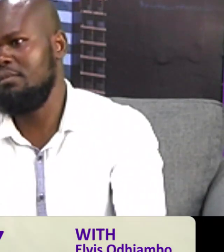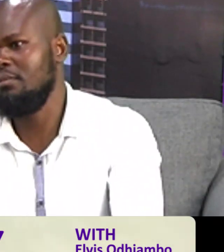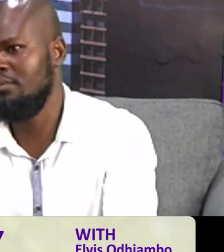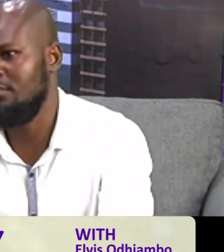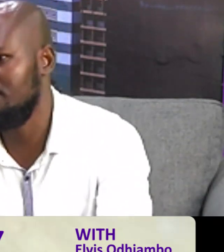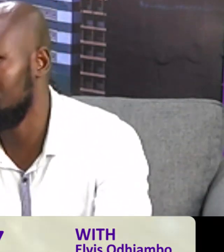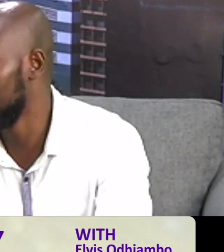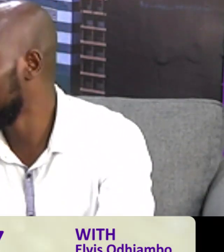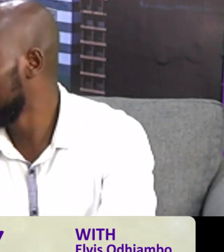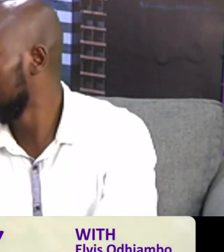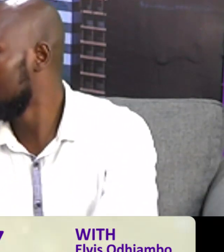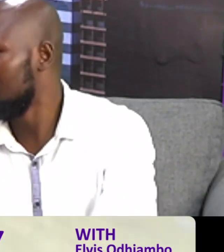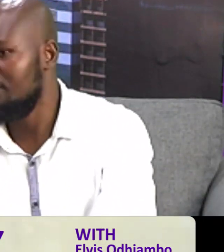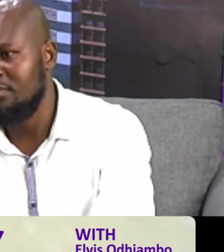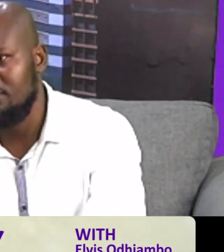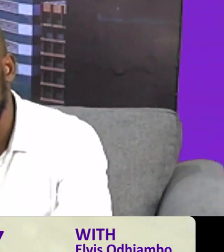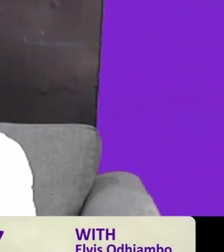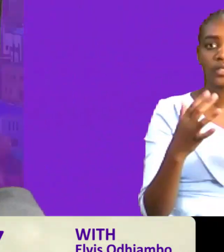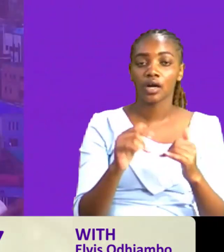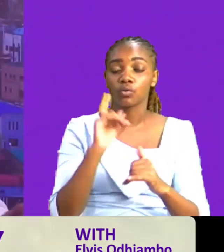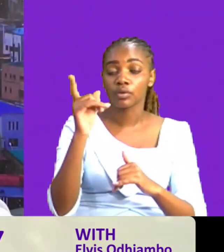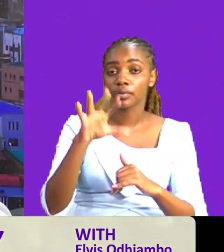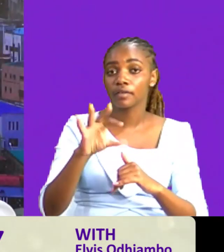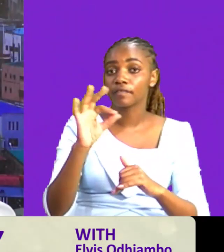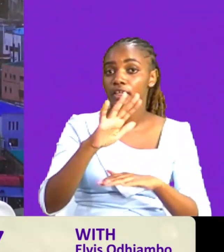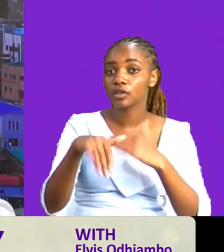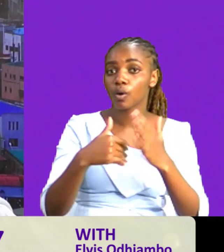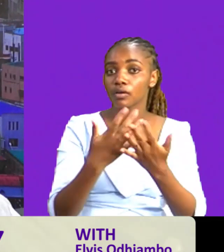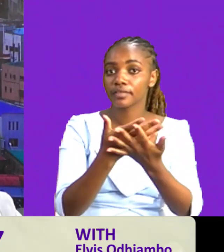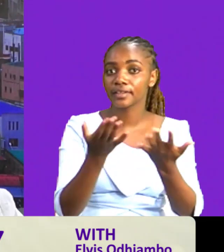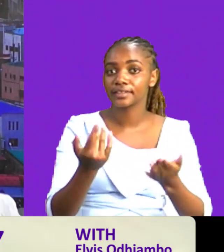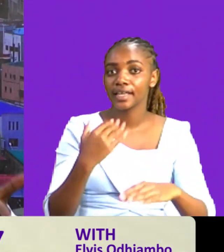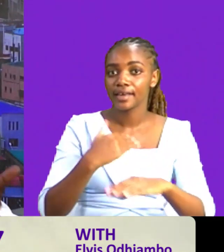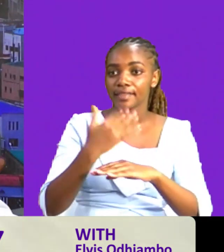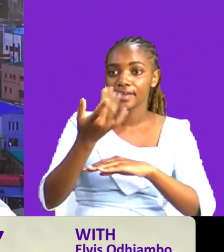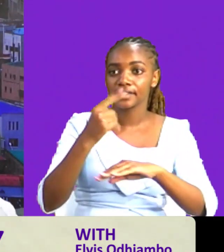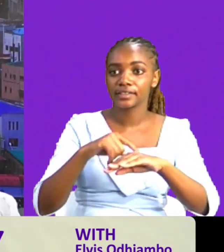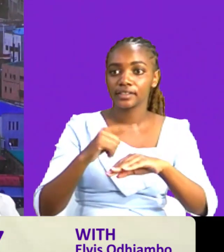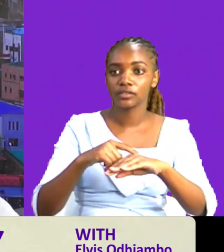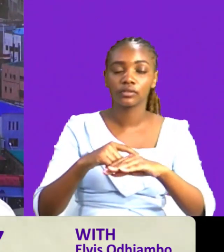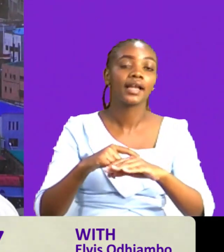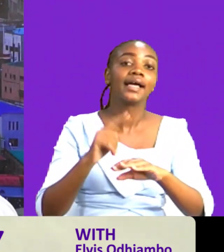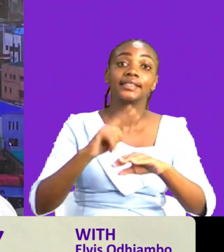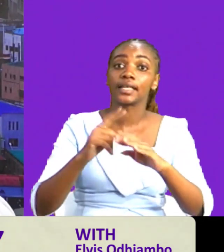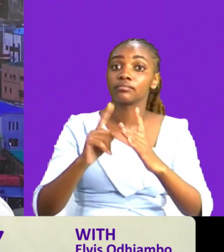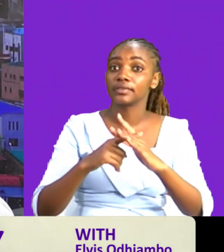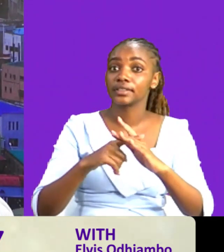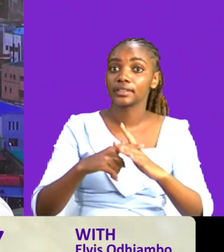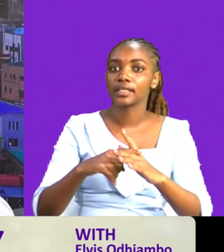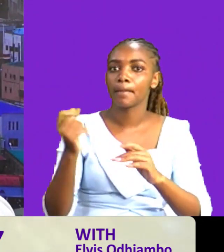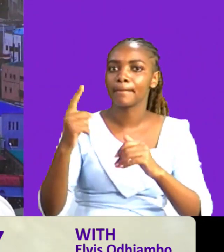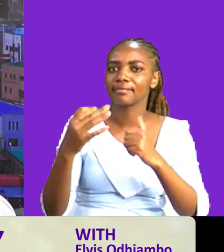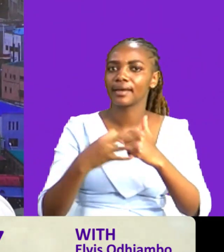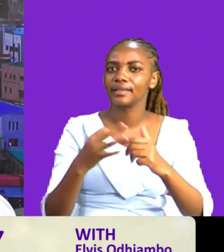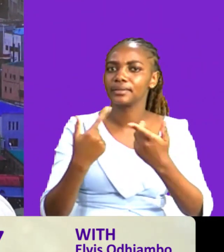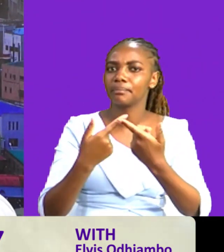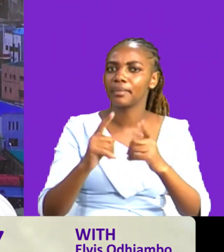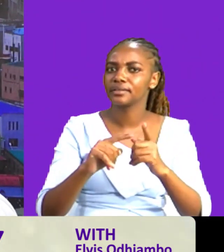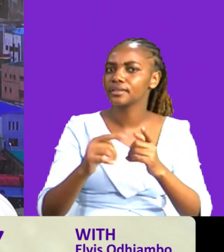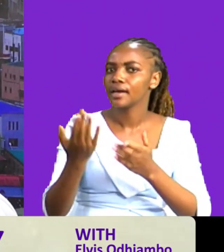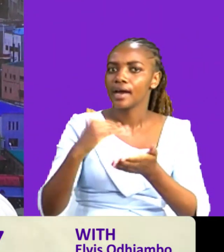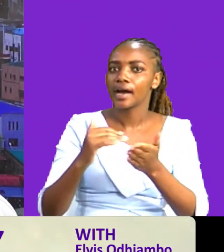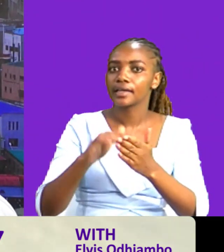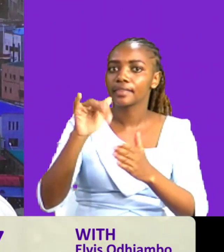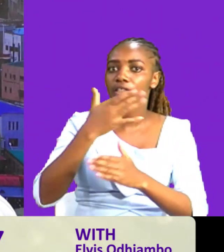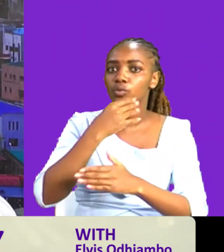Golden Boot. So yet we are going to find this out more when the next season begins in August. But then again, that was the